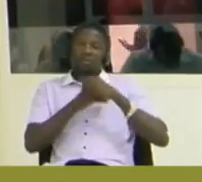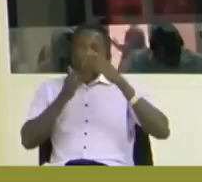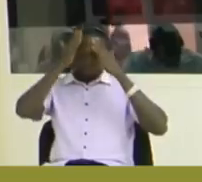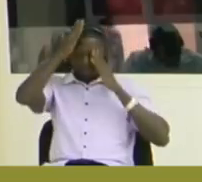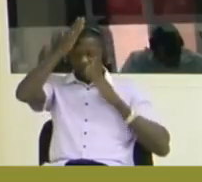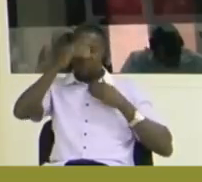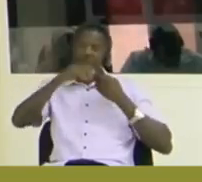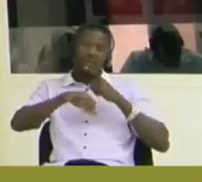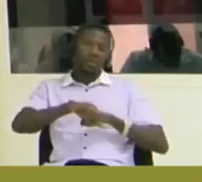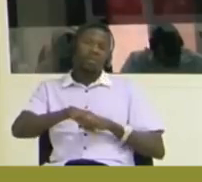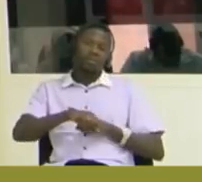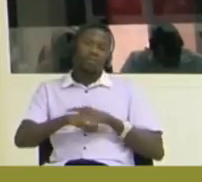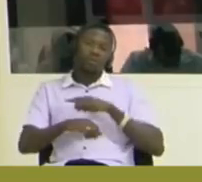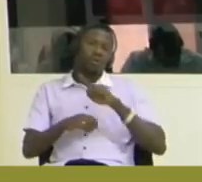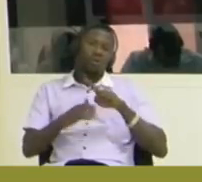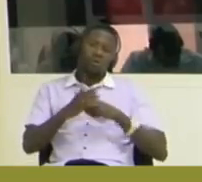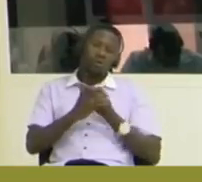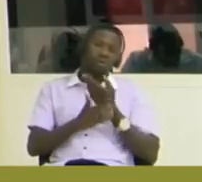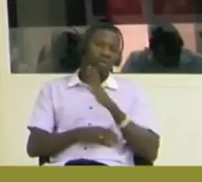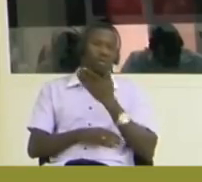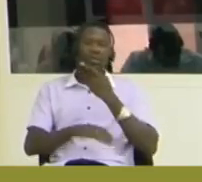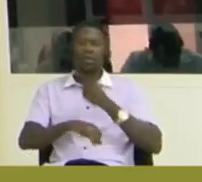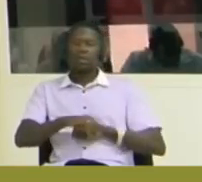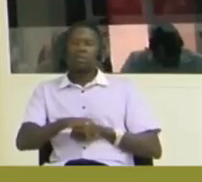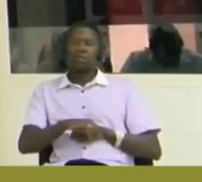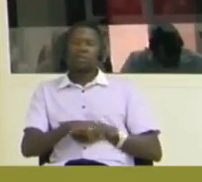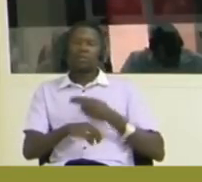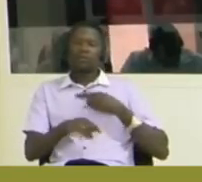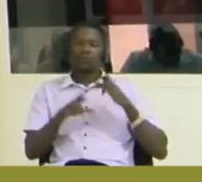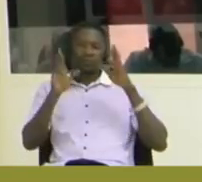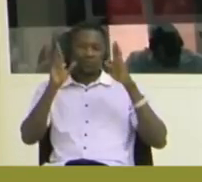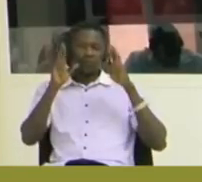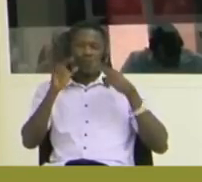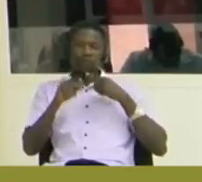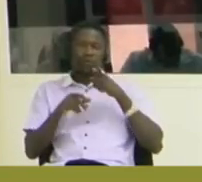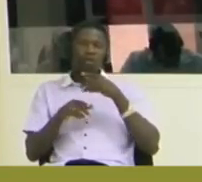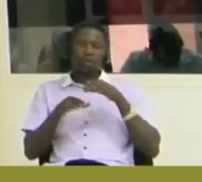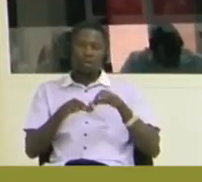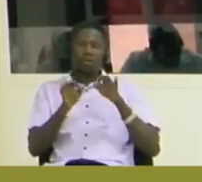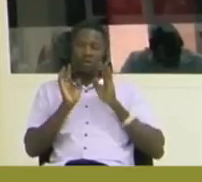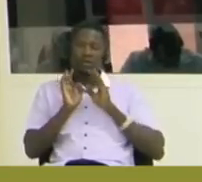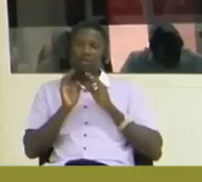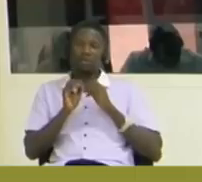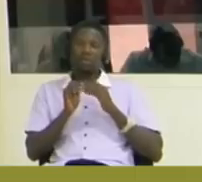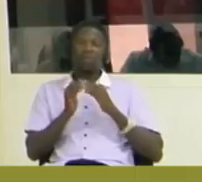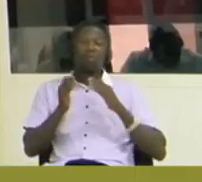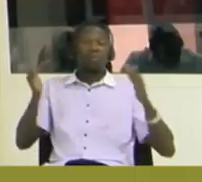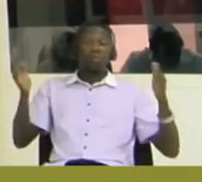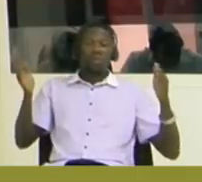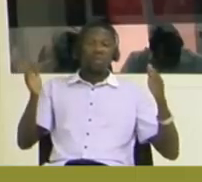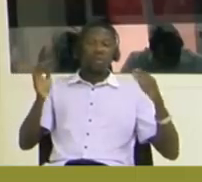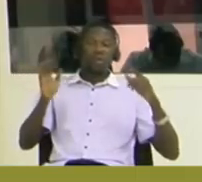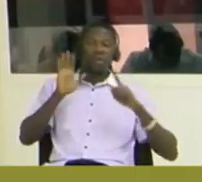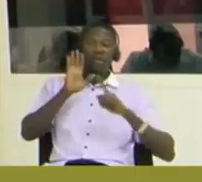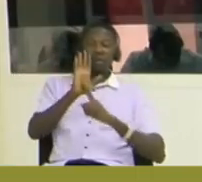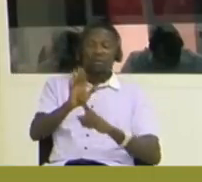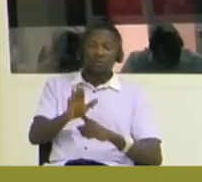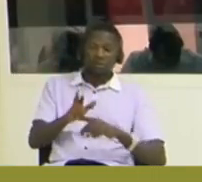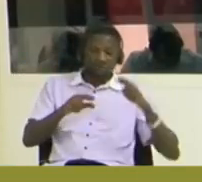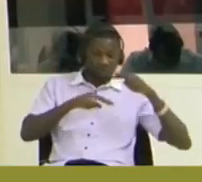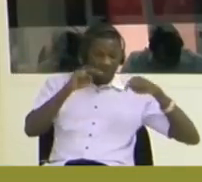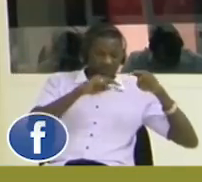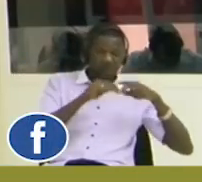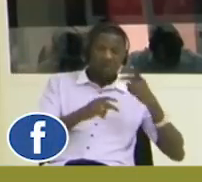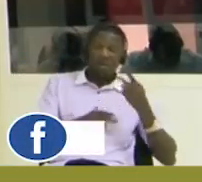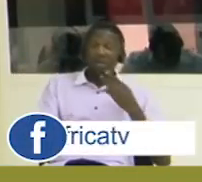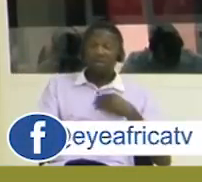that time or any time. I wish that you had taken a wider sample to find out whether it was